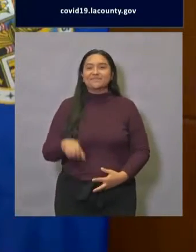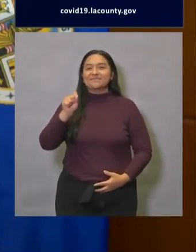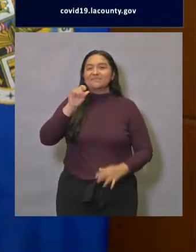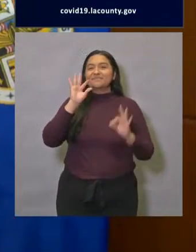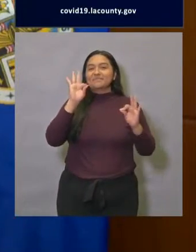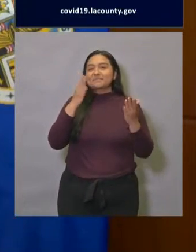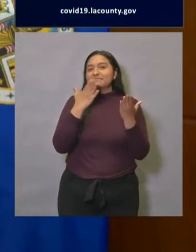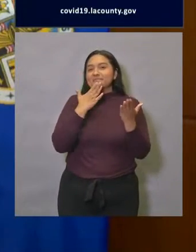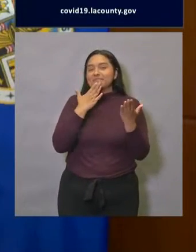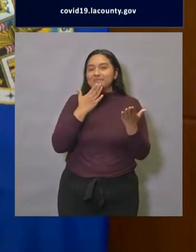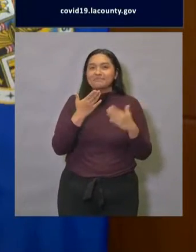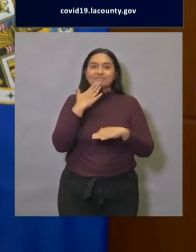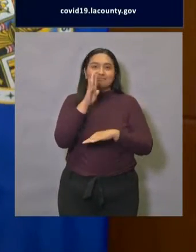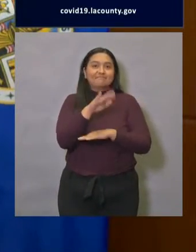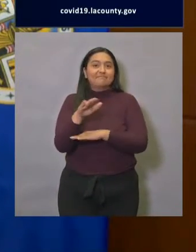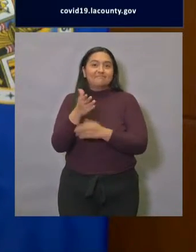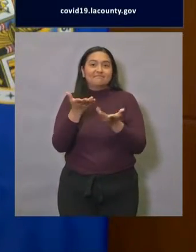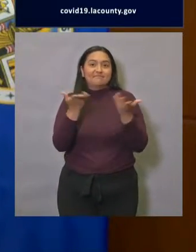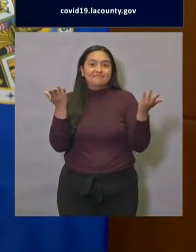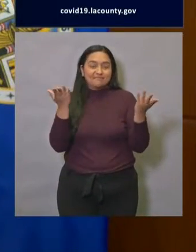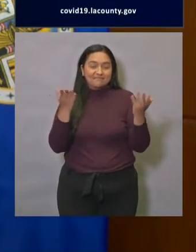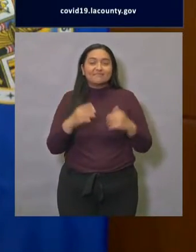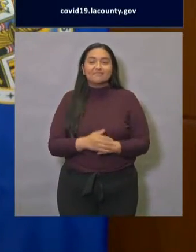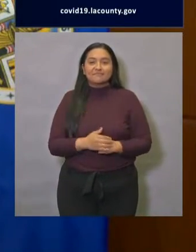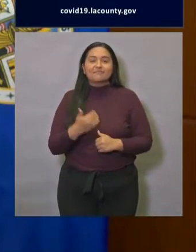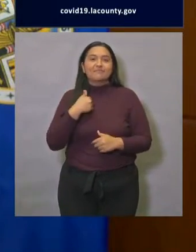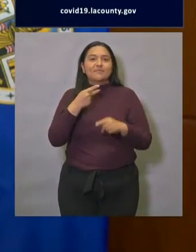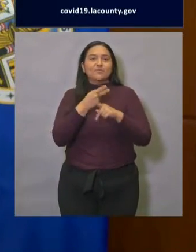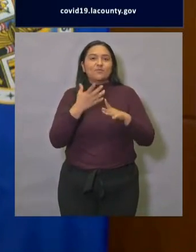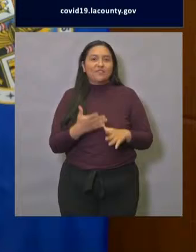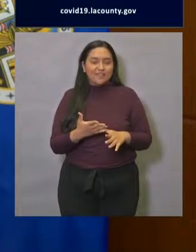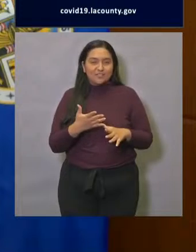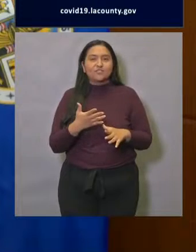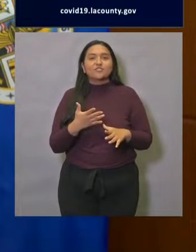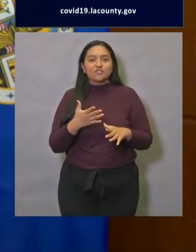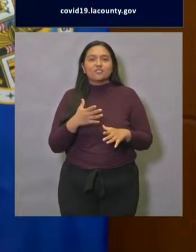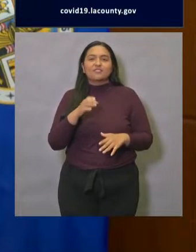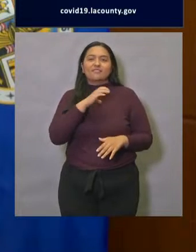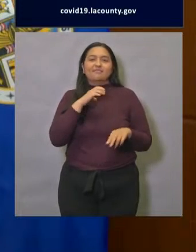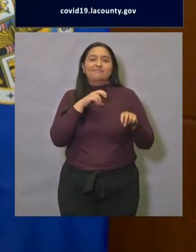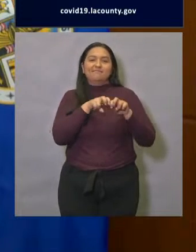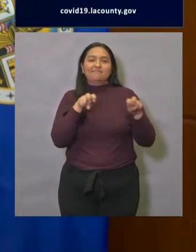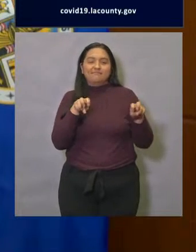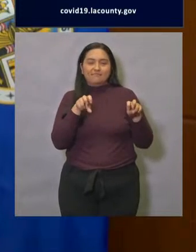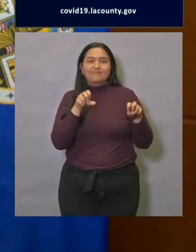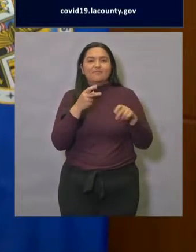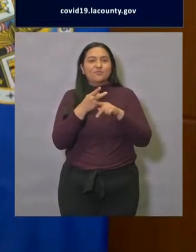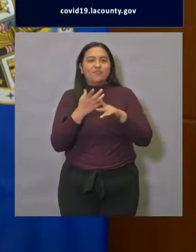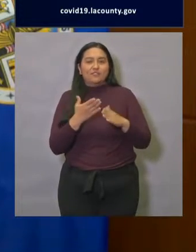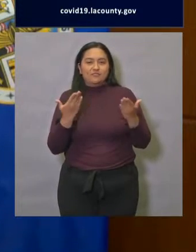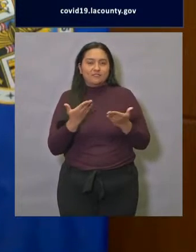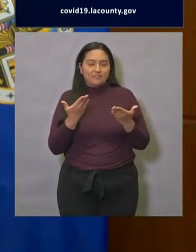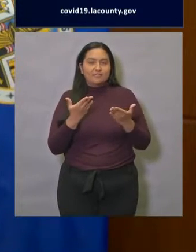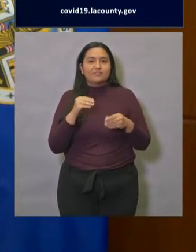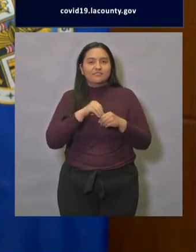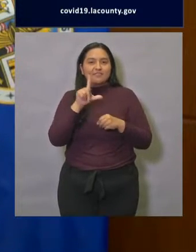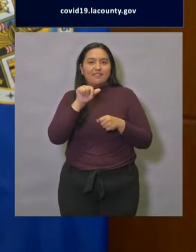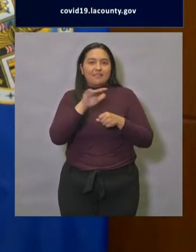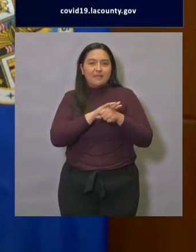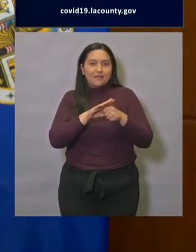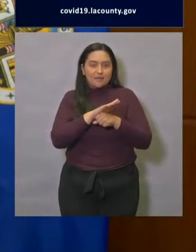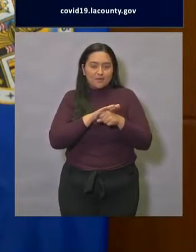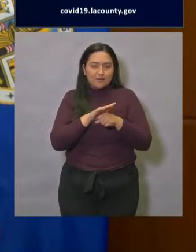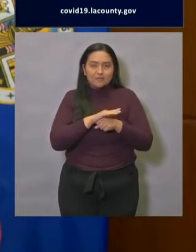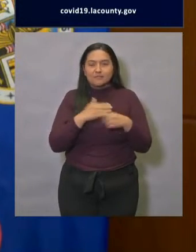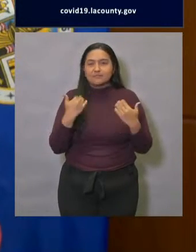gracias y buenas tardes a todos. Soy la supervisora presidenta de la Junta de Supervisores aquí en el Condado de Los Ángeles. Me da